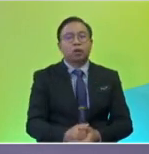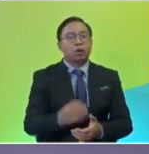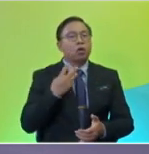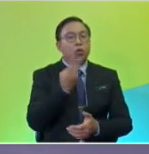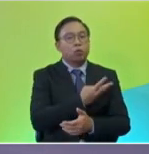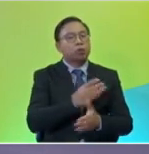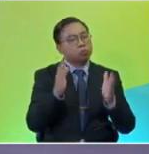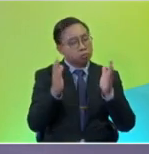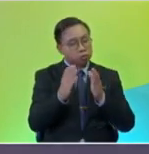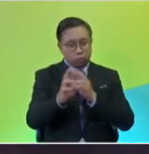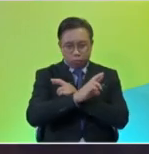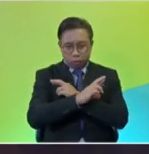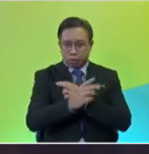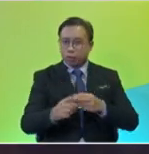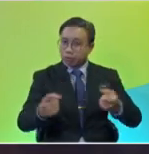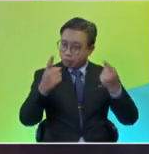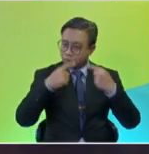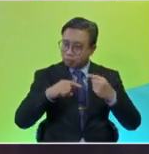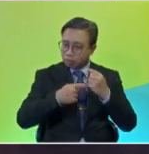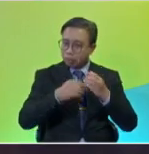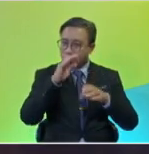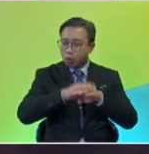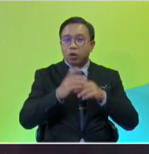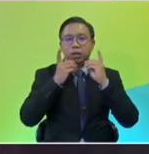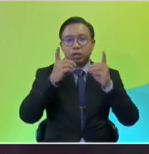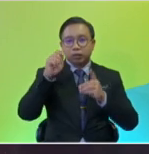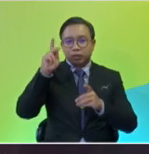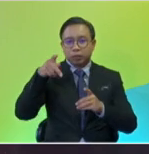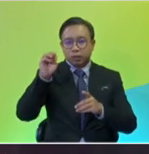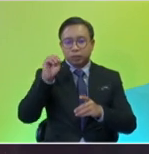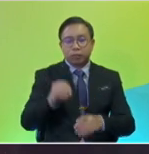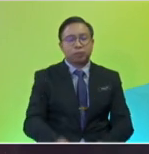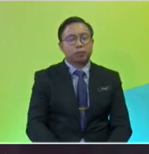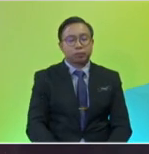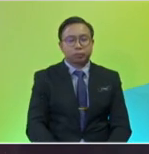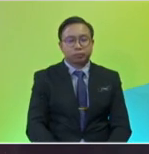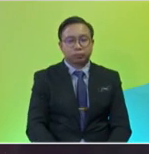a short break. We'll be back to you after this, only on Did It TV, KPM. Don't go anywhere.